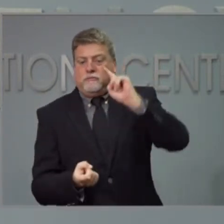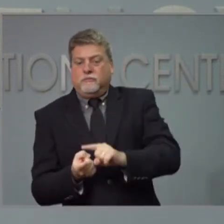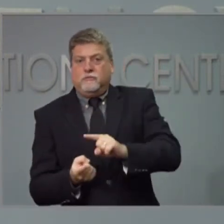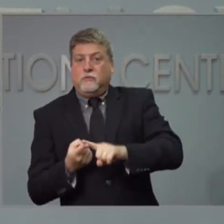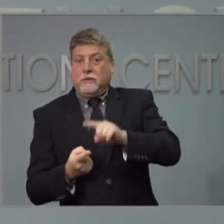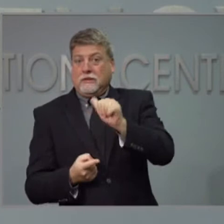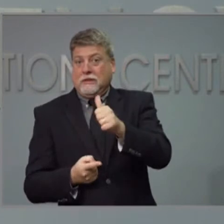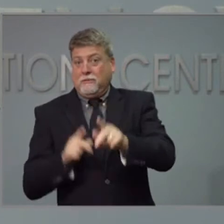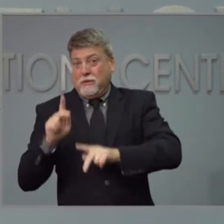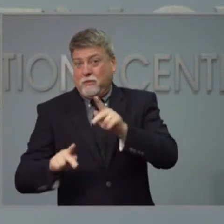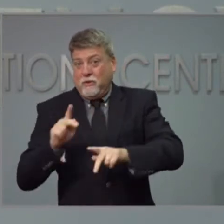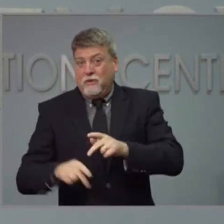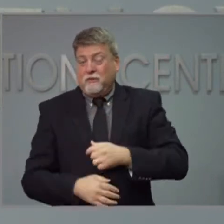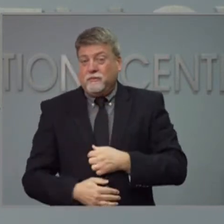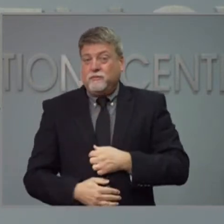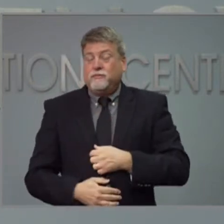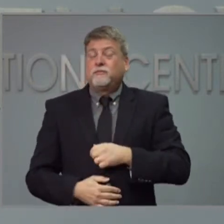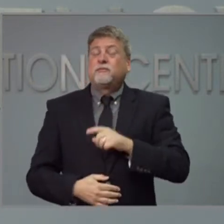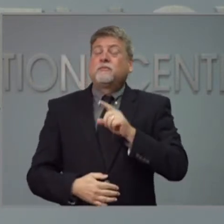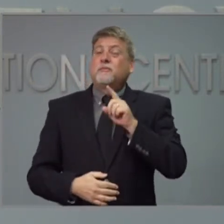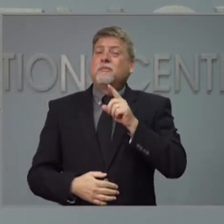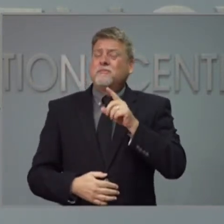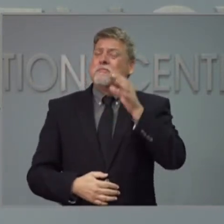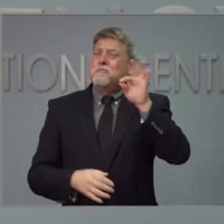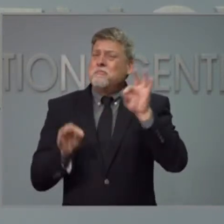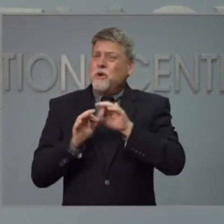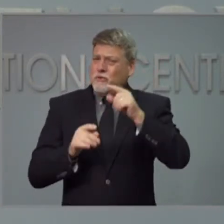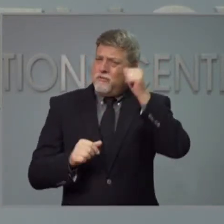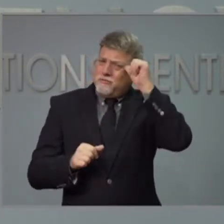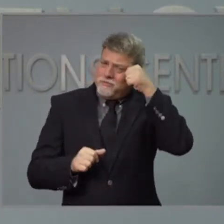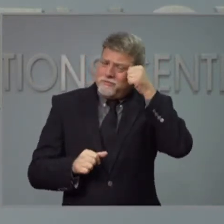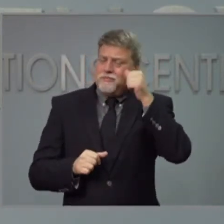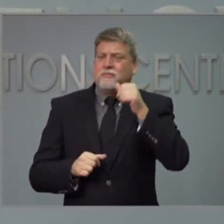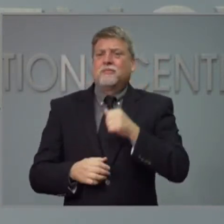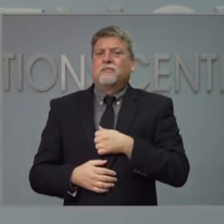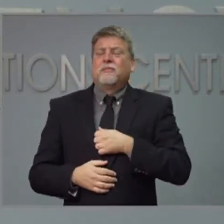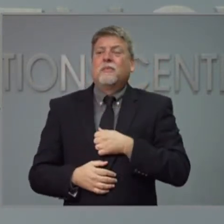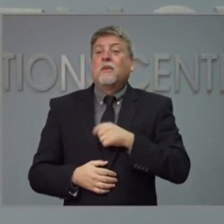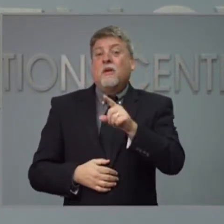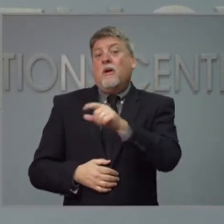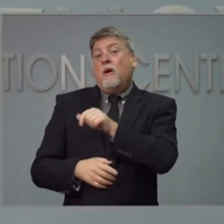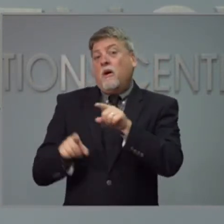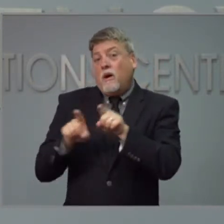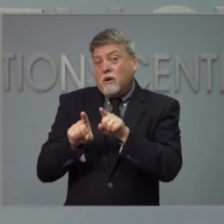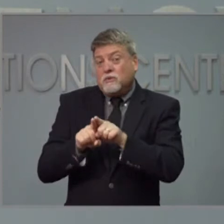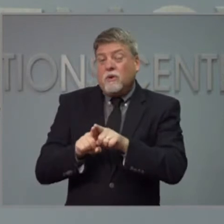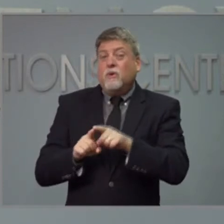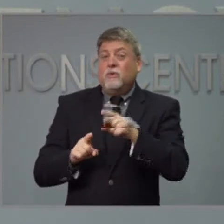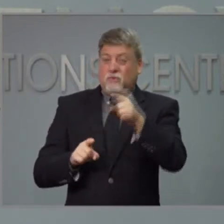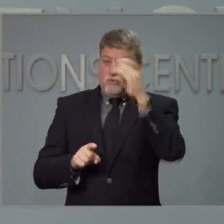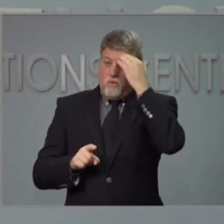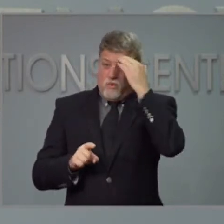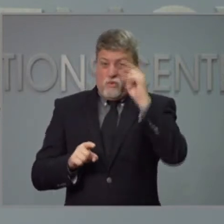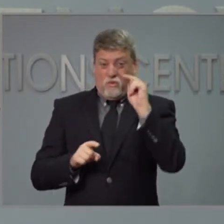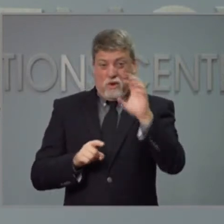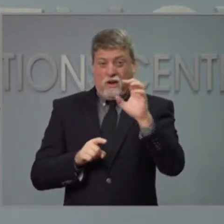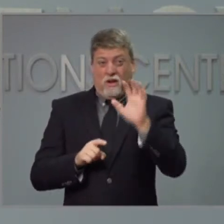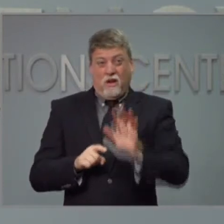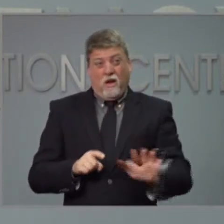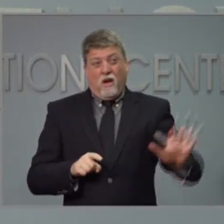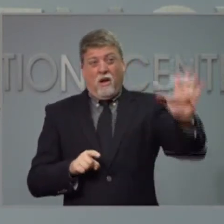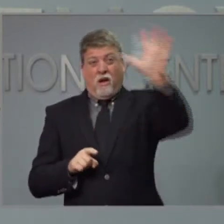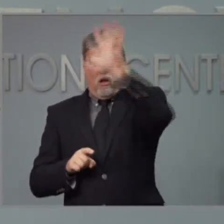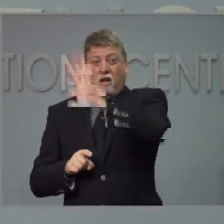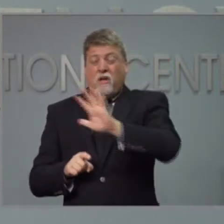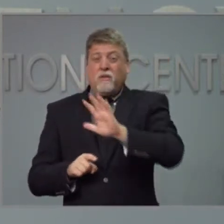for serious illness from COVID. Studies are also finding that some people, including those who have had a mild illness,